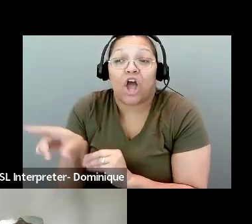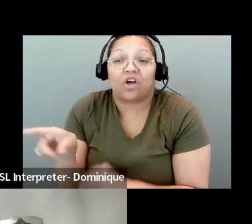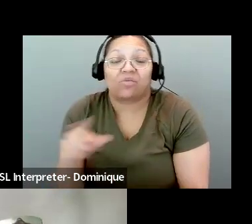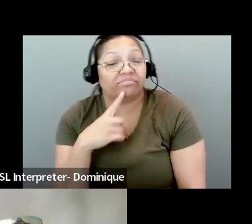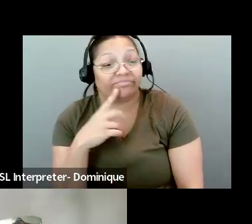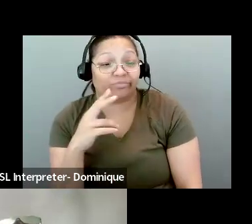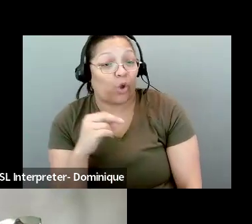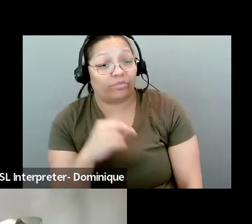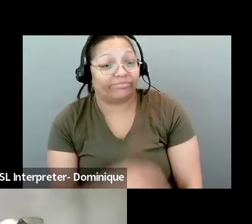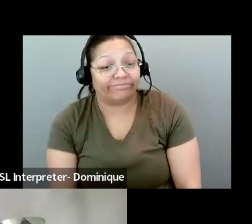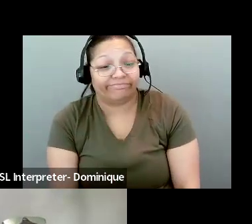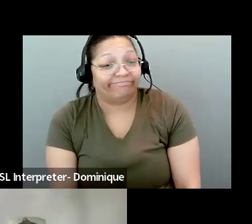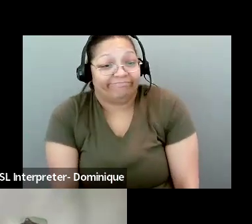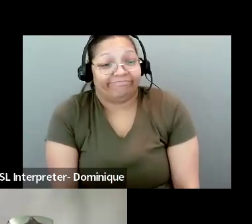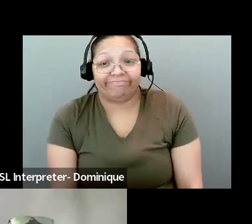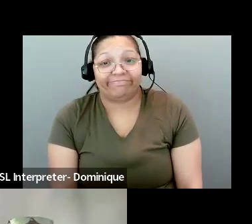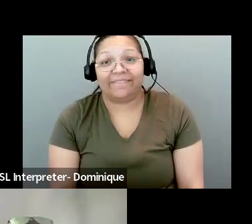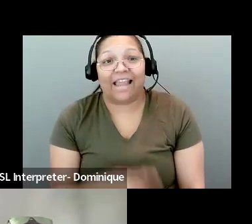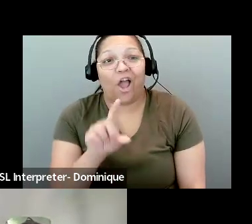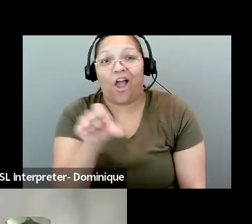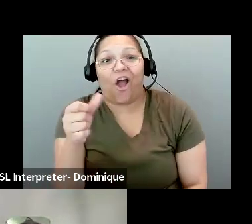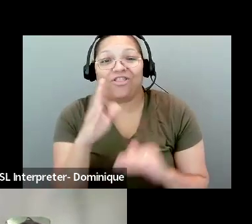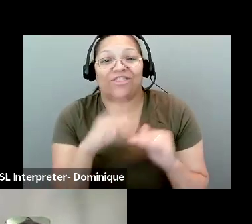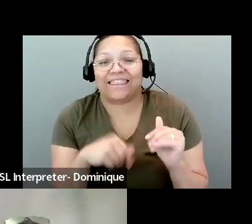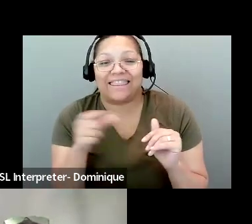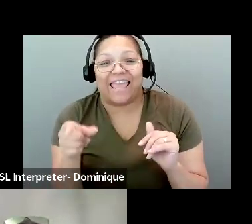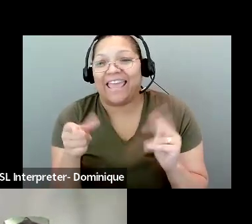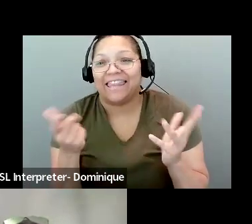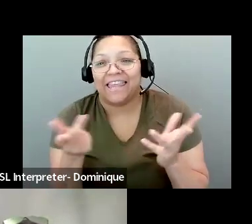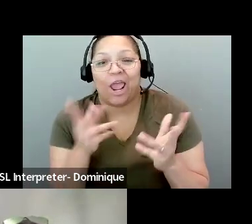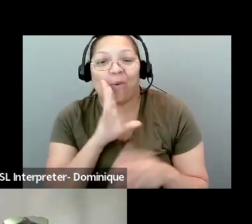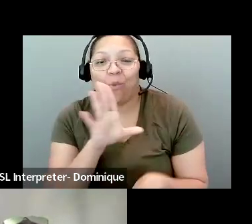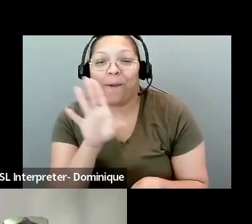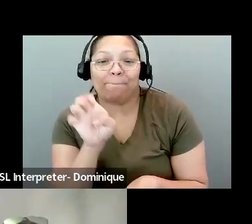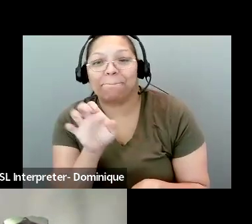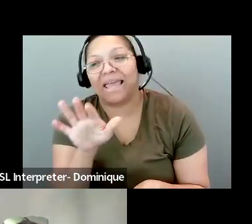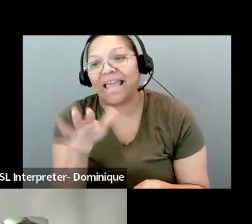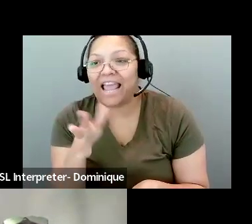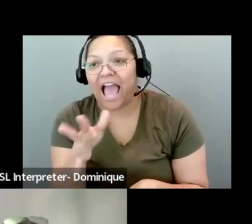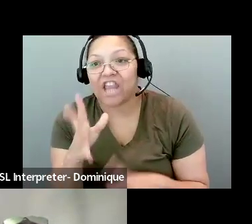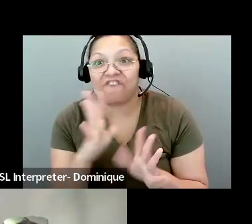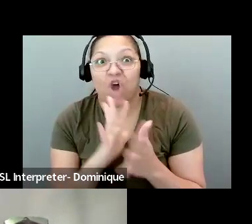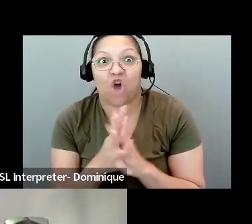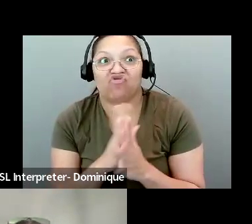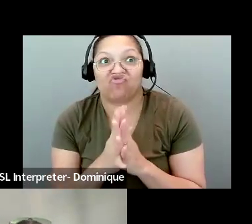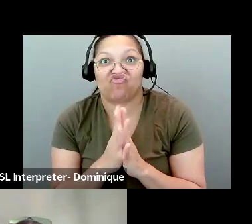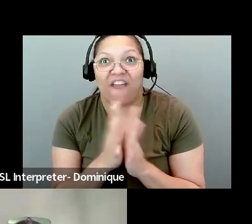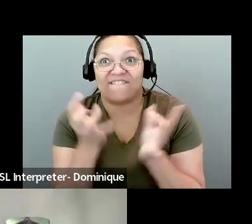No, other than it's going to be kind of a traffic